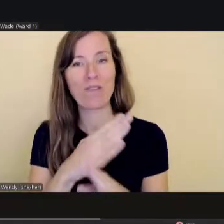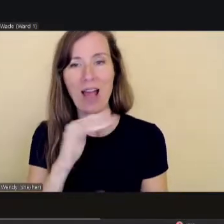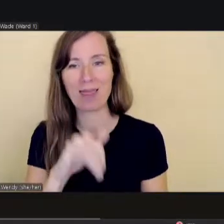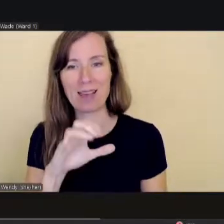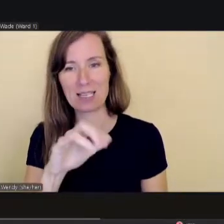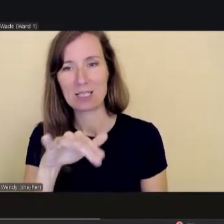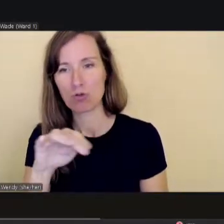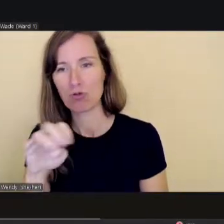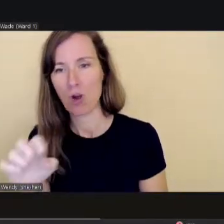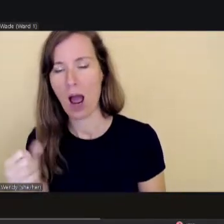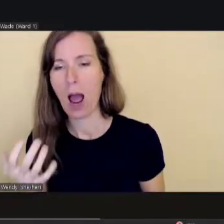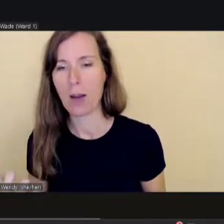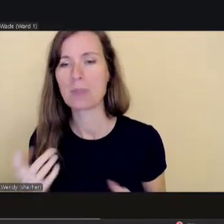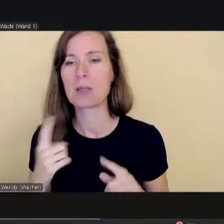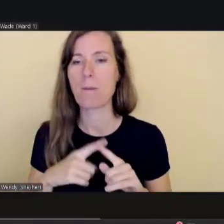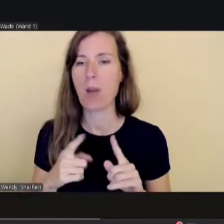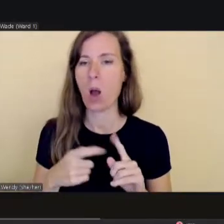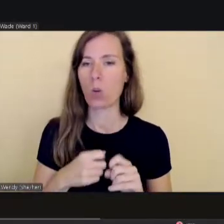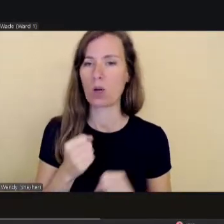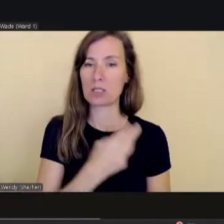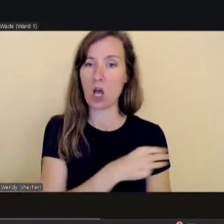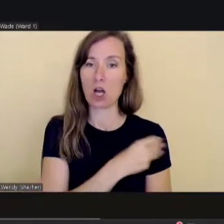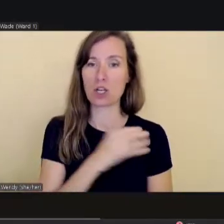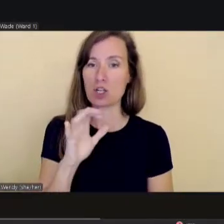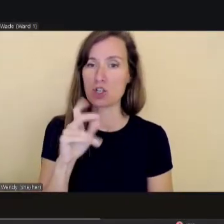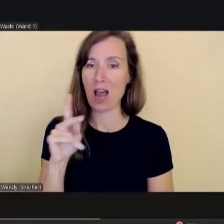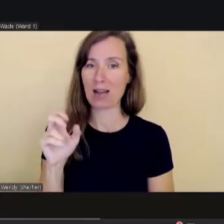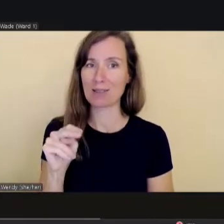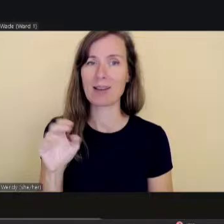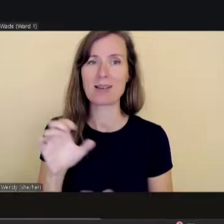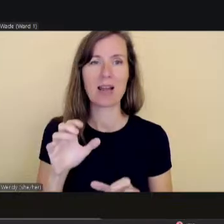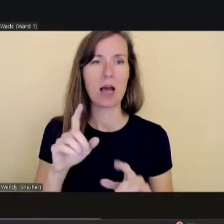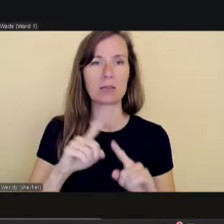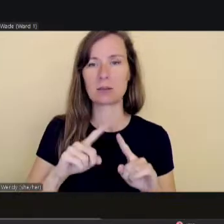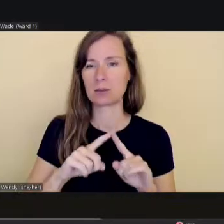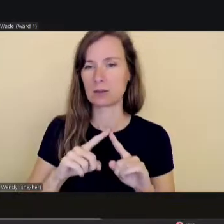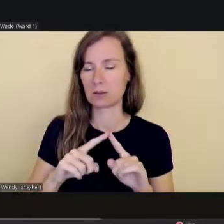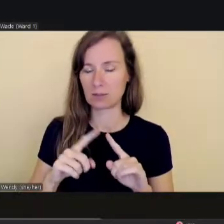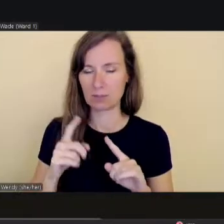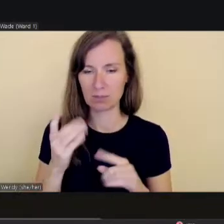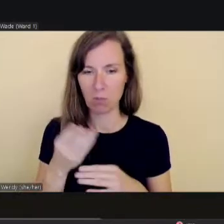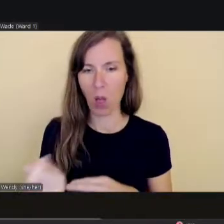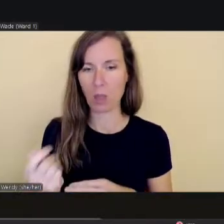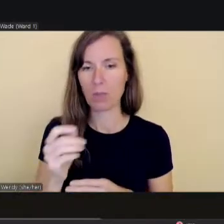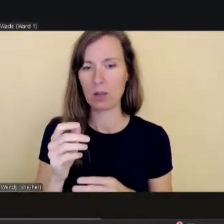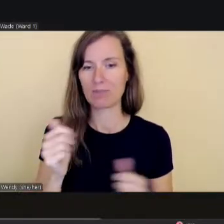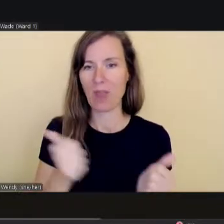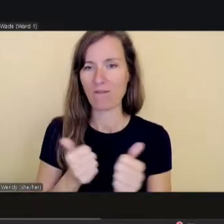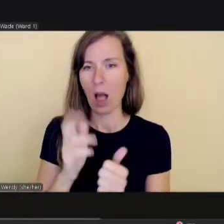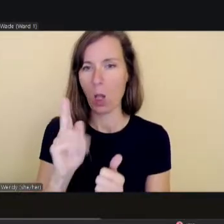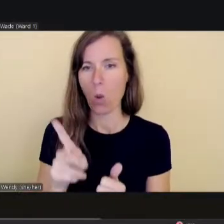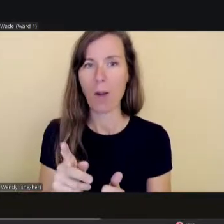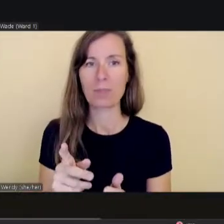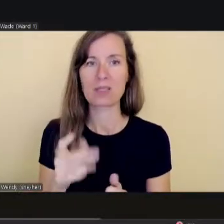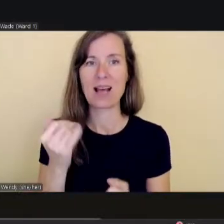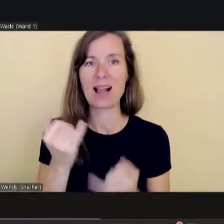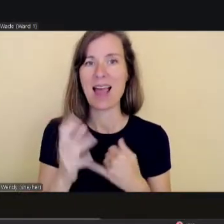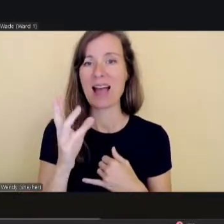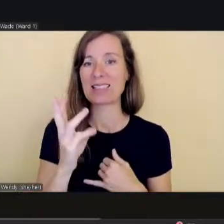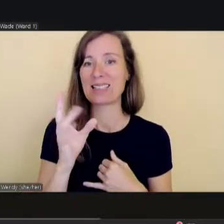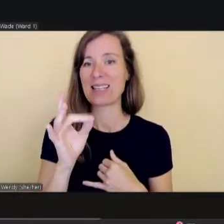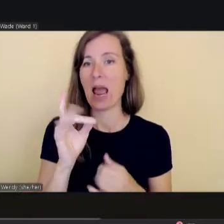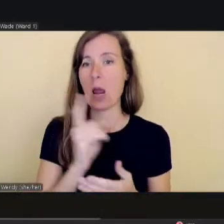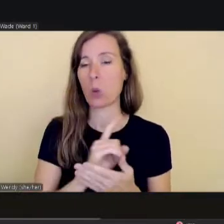Jackson, he does numerous follow-ups. Matter of fact, in the last 6 to 8 weeks, him and our officers have made